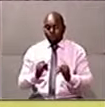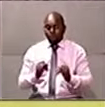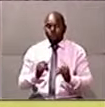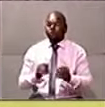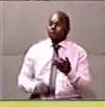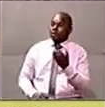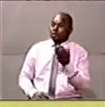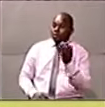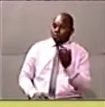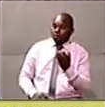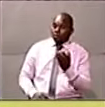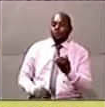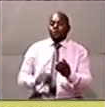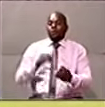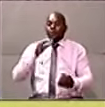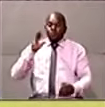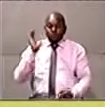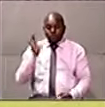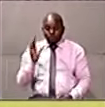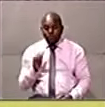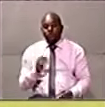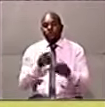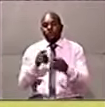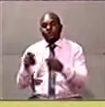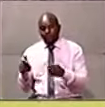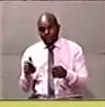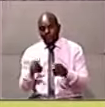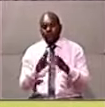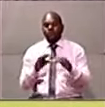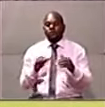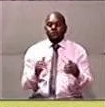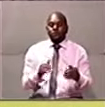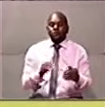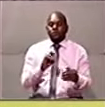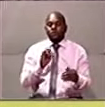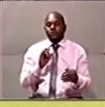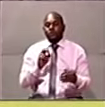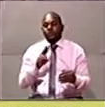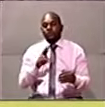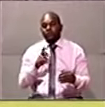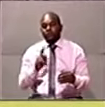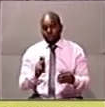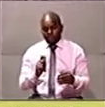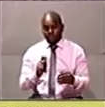heard the speeches mentioning Shinan Etek. You must have heard Egovet. So